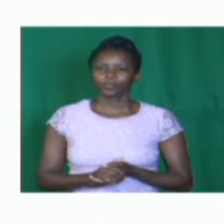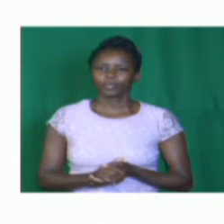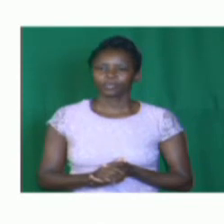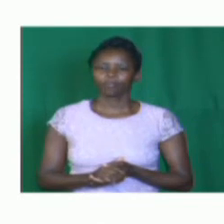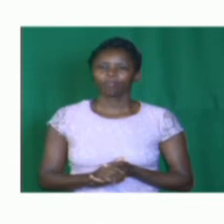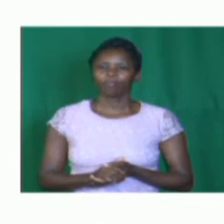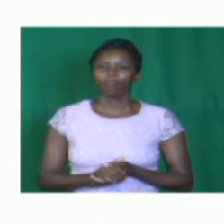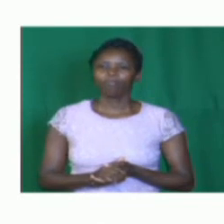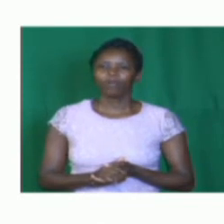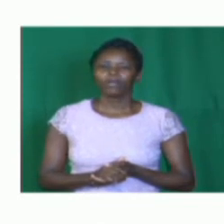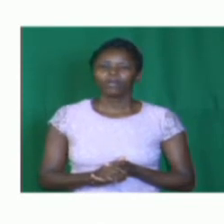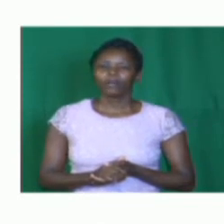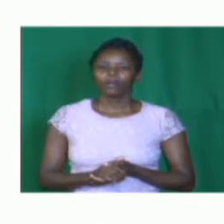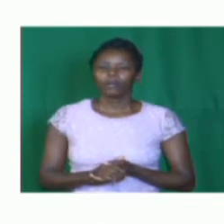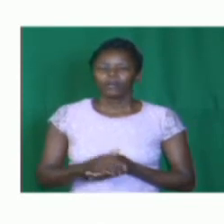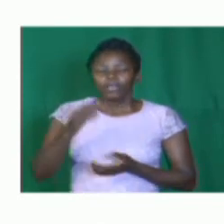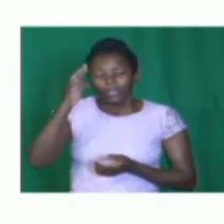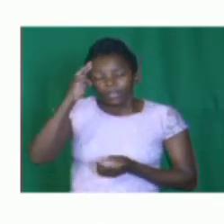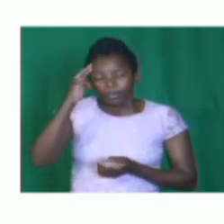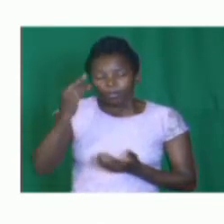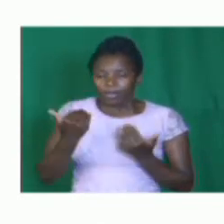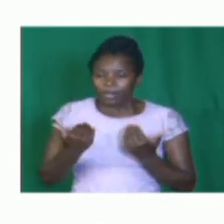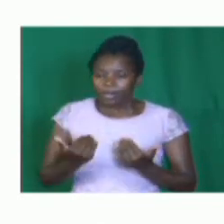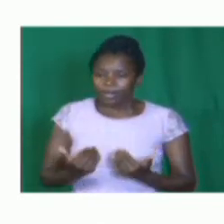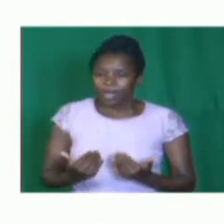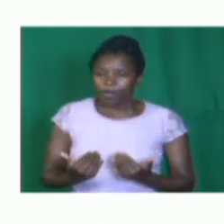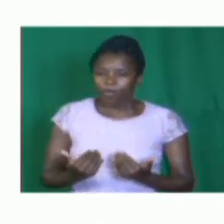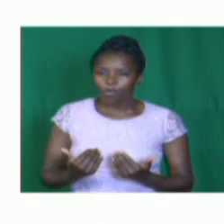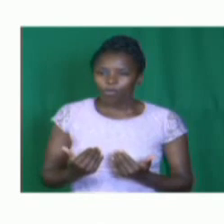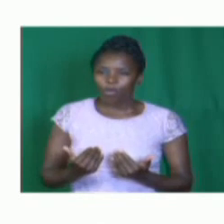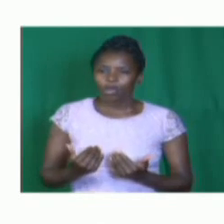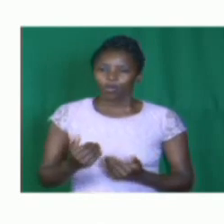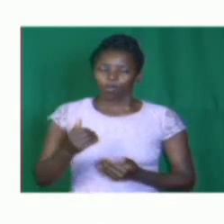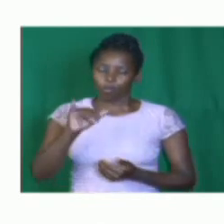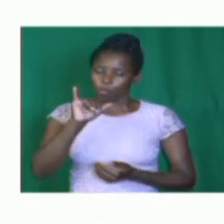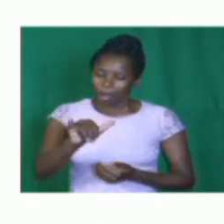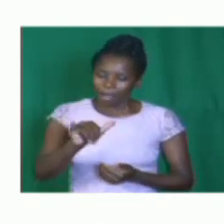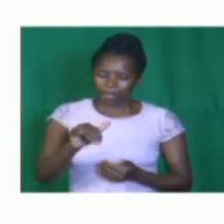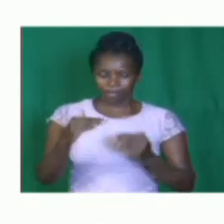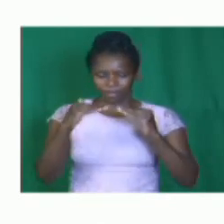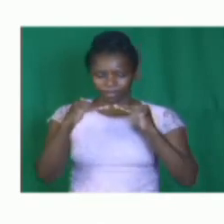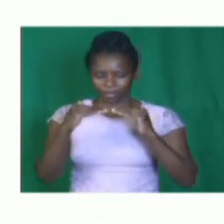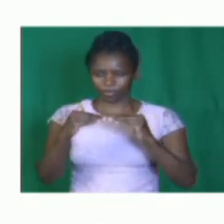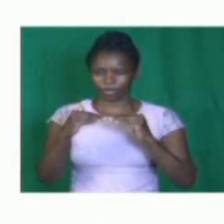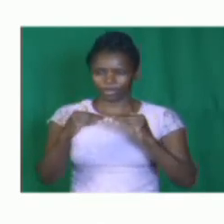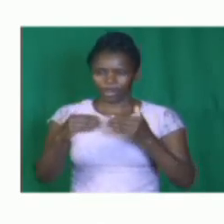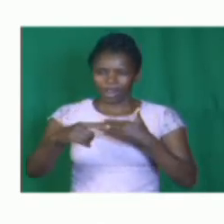So remember, we said this is where we are now. We are at y is equal to